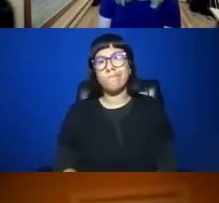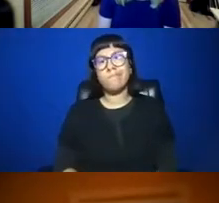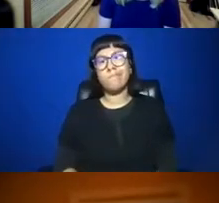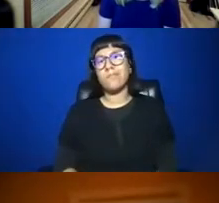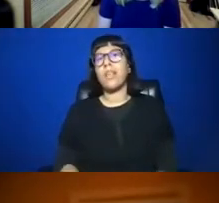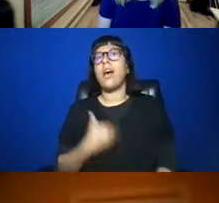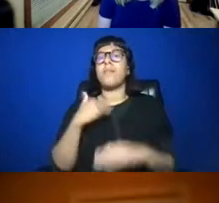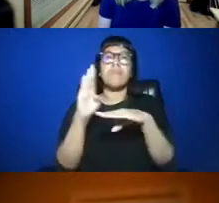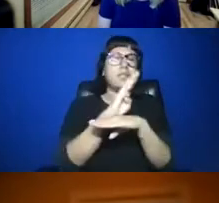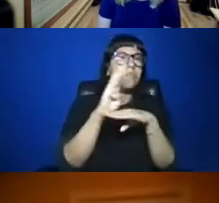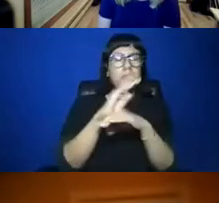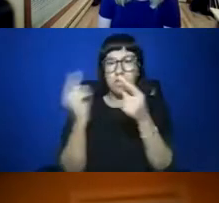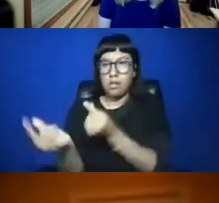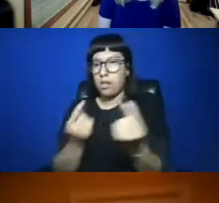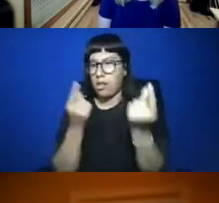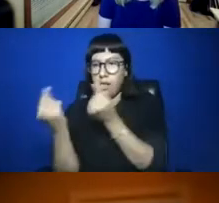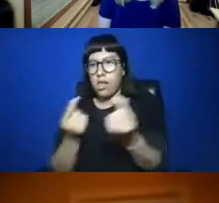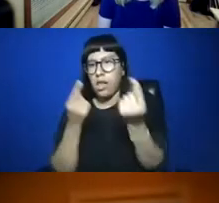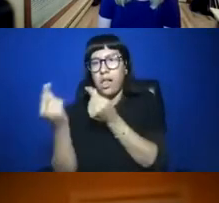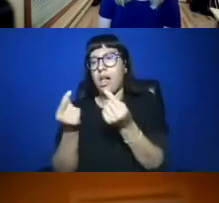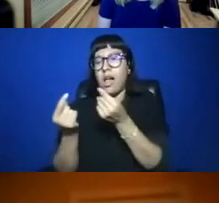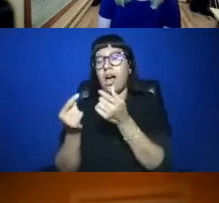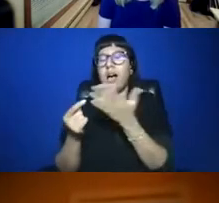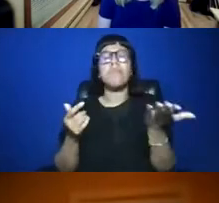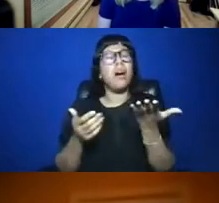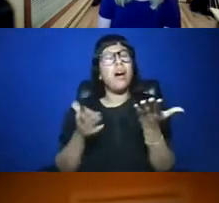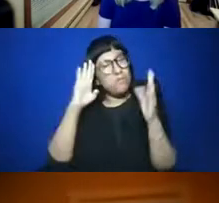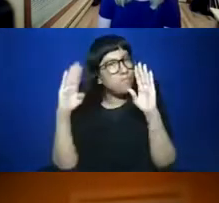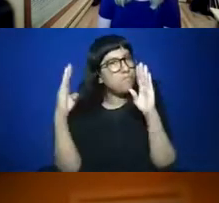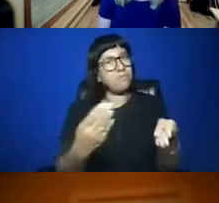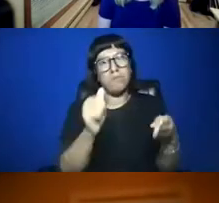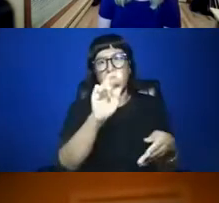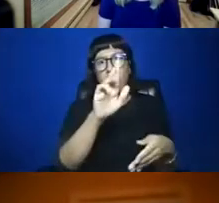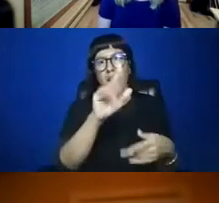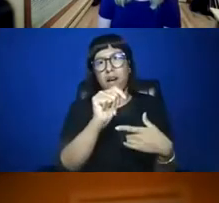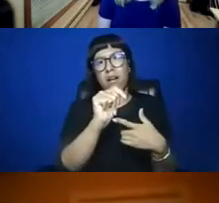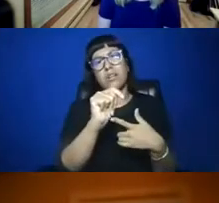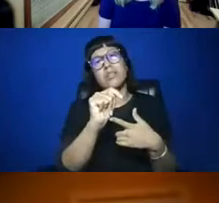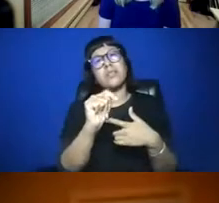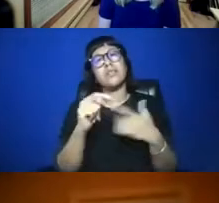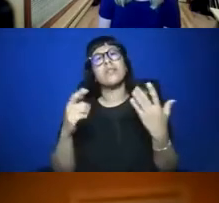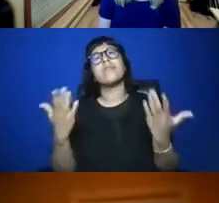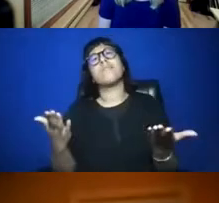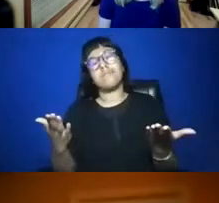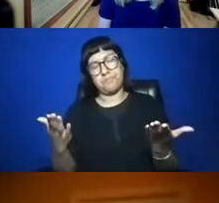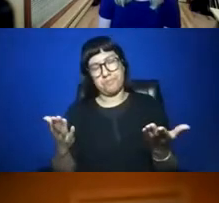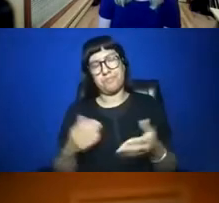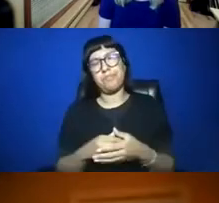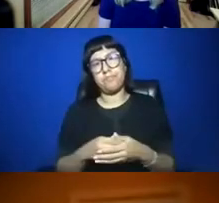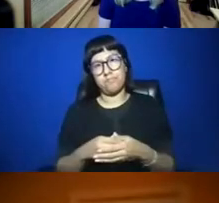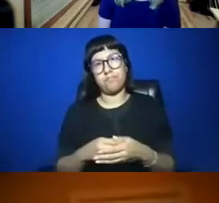for something else, but not my art. But the big things is part of that